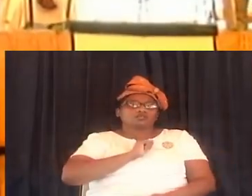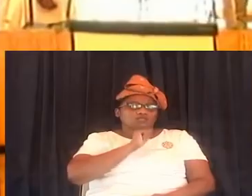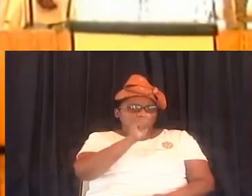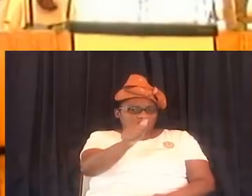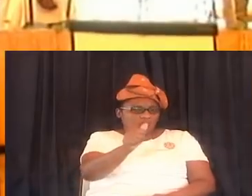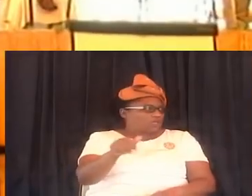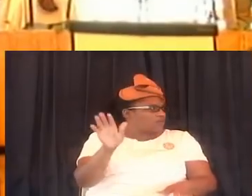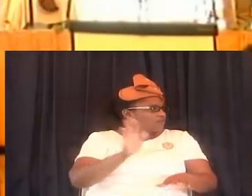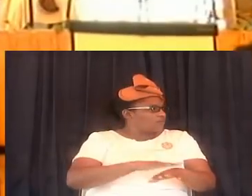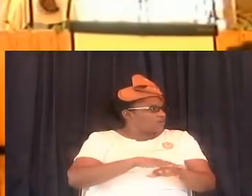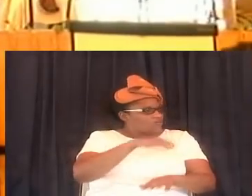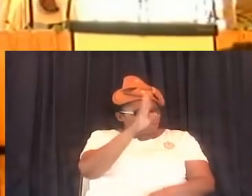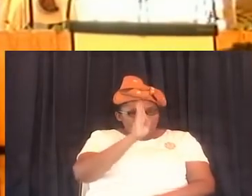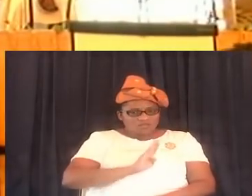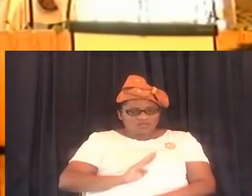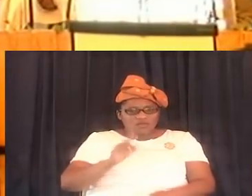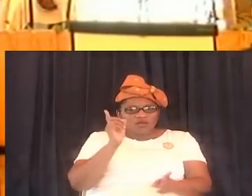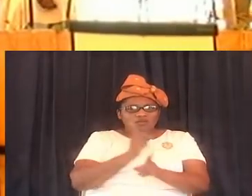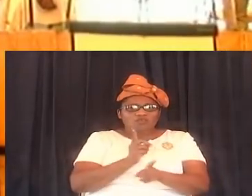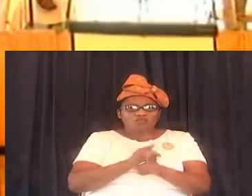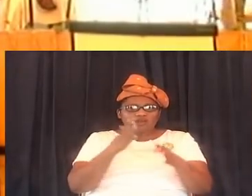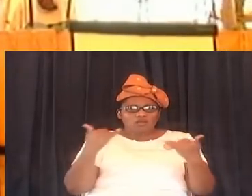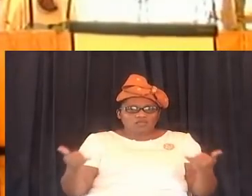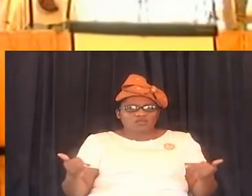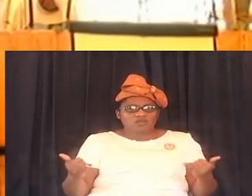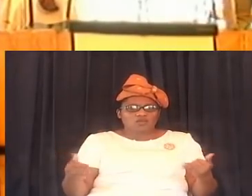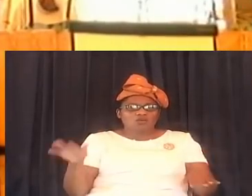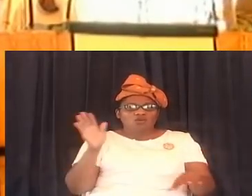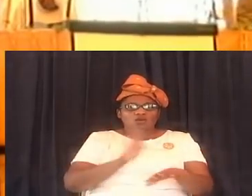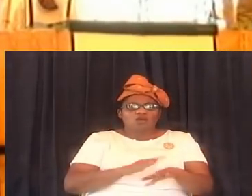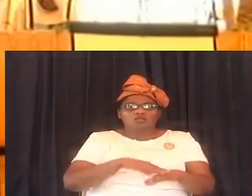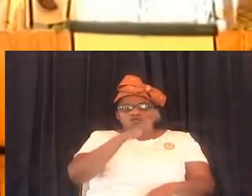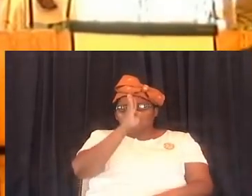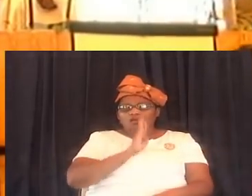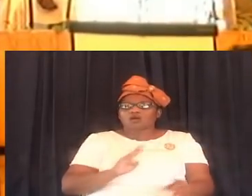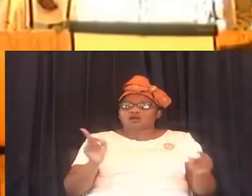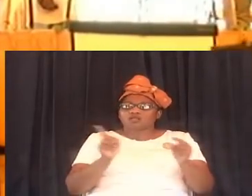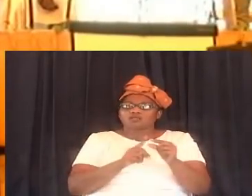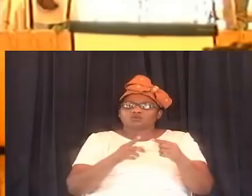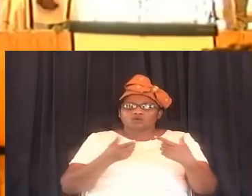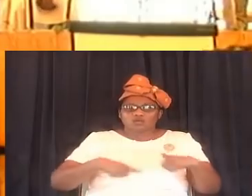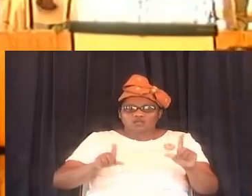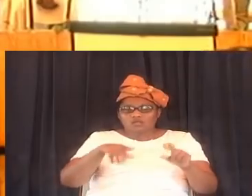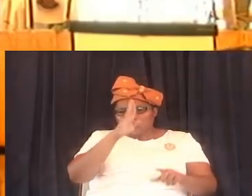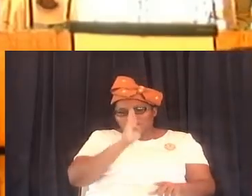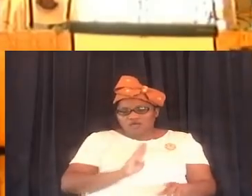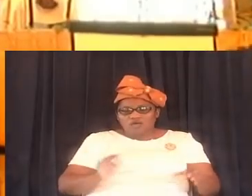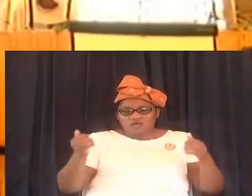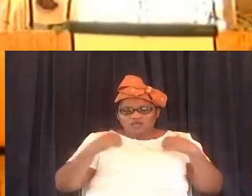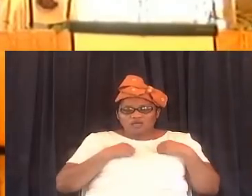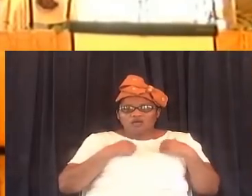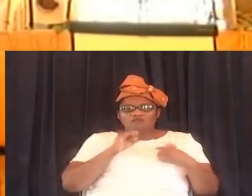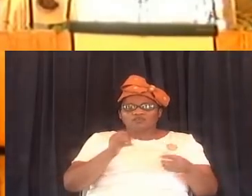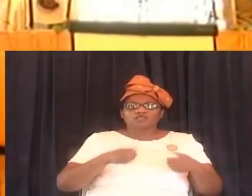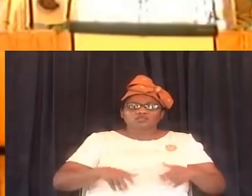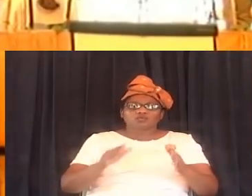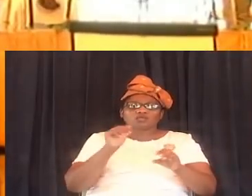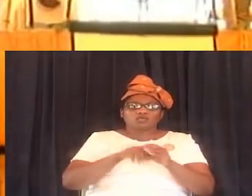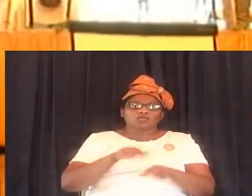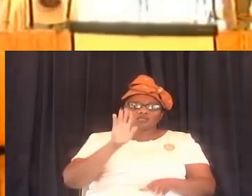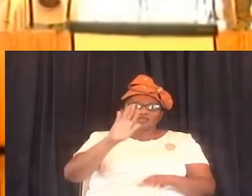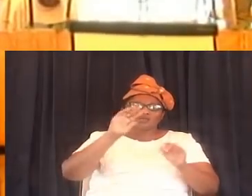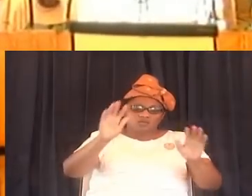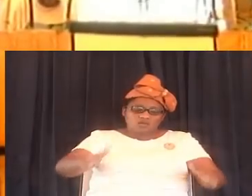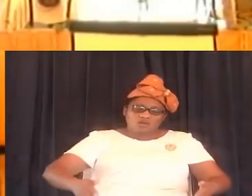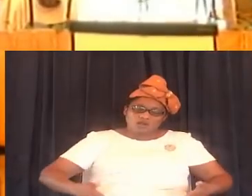him. Submit unto his word. And let God have his way in your life. Right now in Jesus'